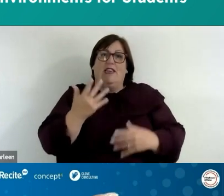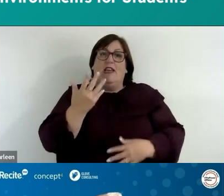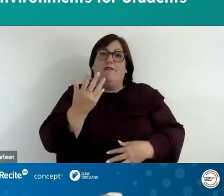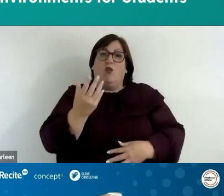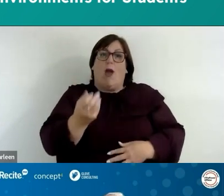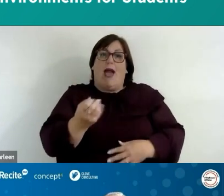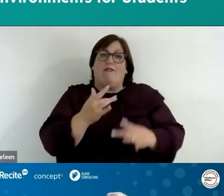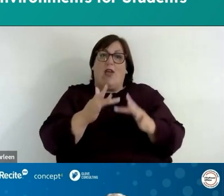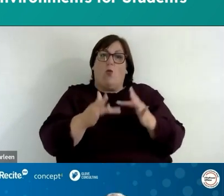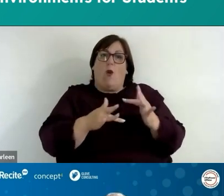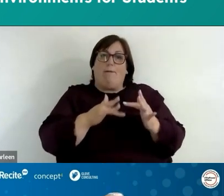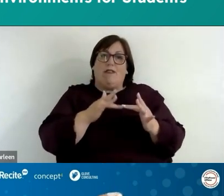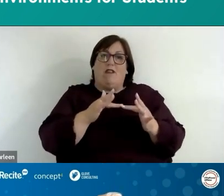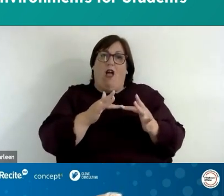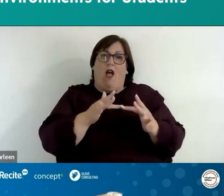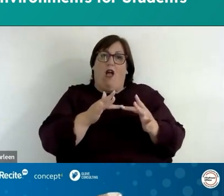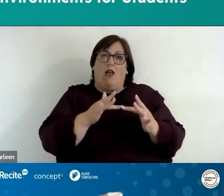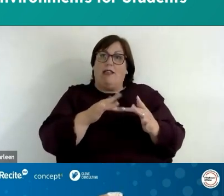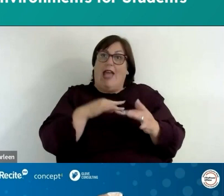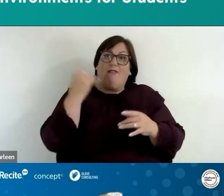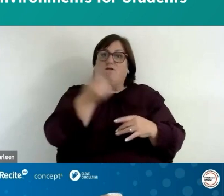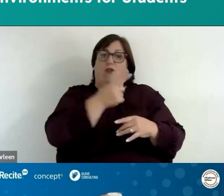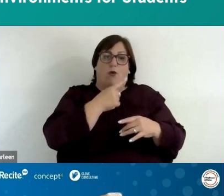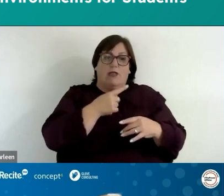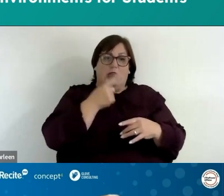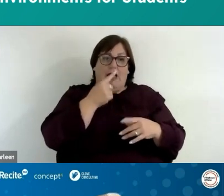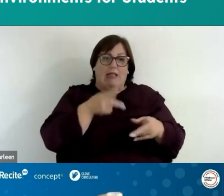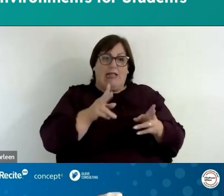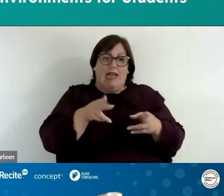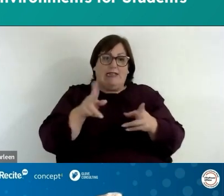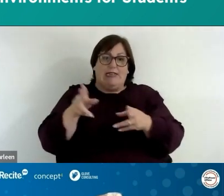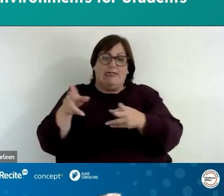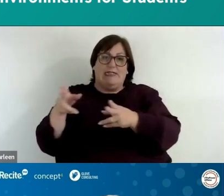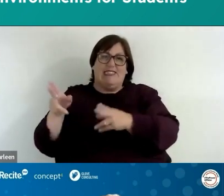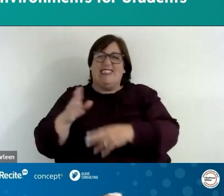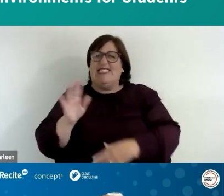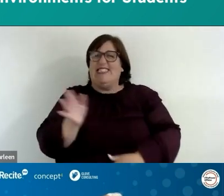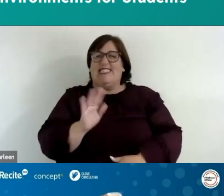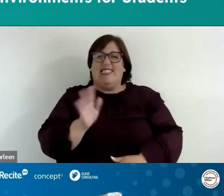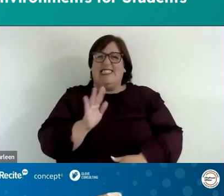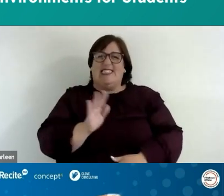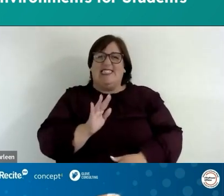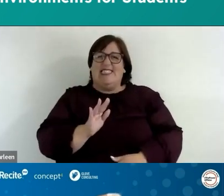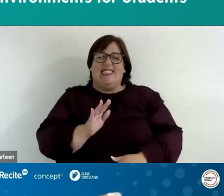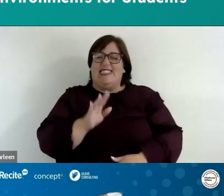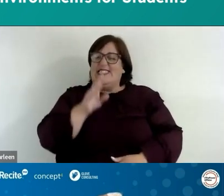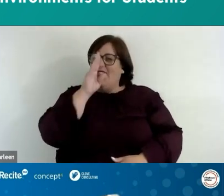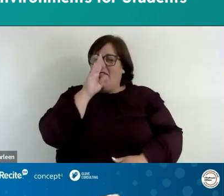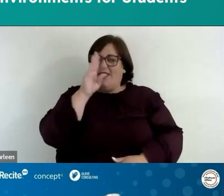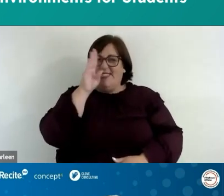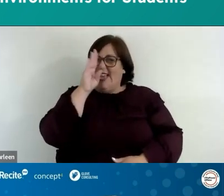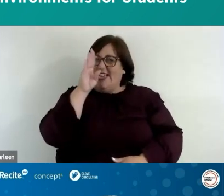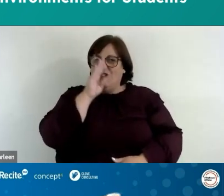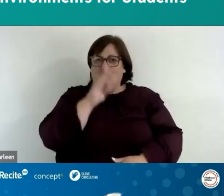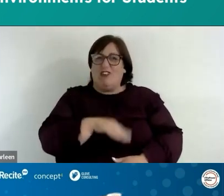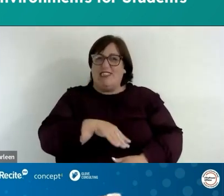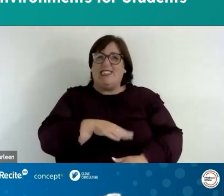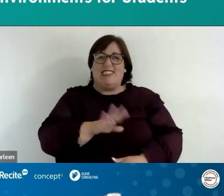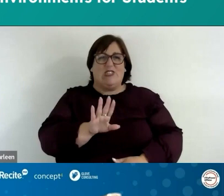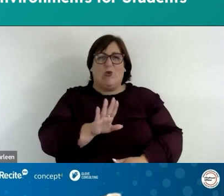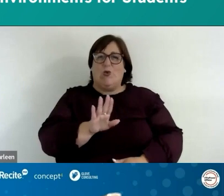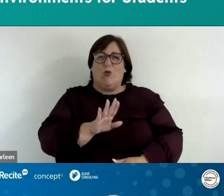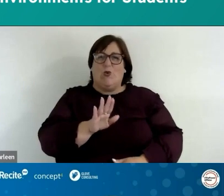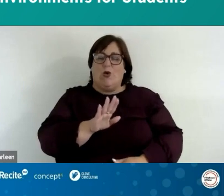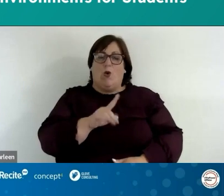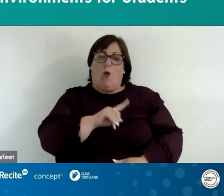unlimited editors, and you can hand this out to every member of staff to look after their area of the website. That is a dangerous thing to do,